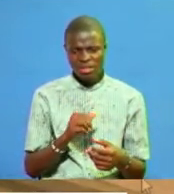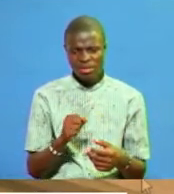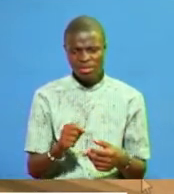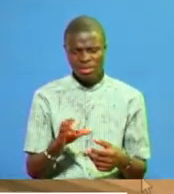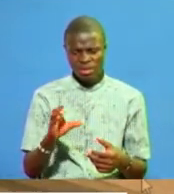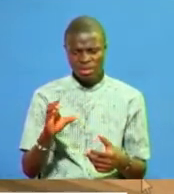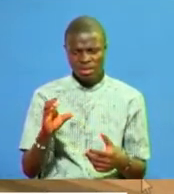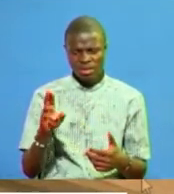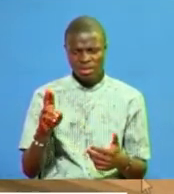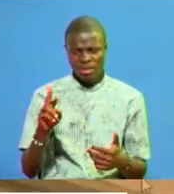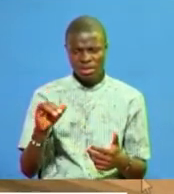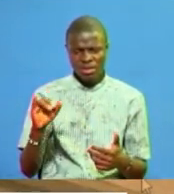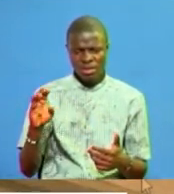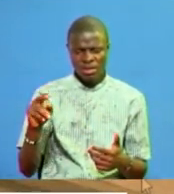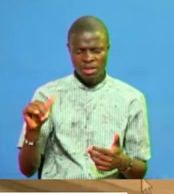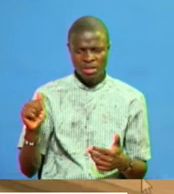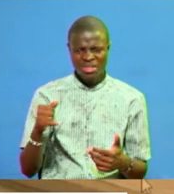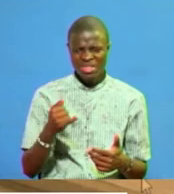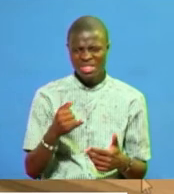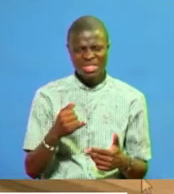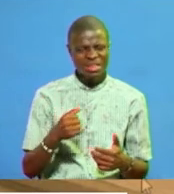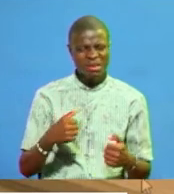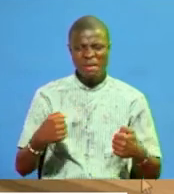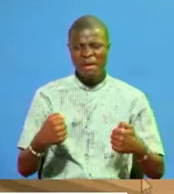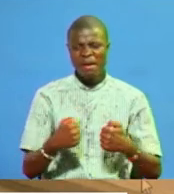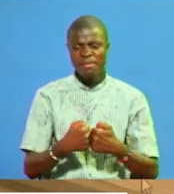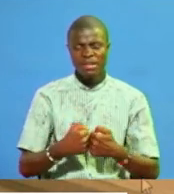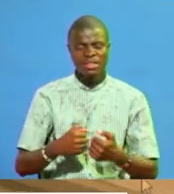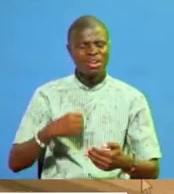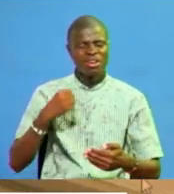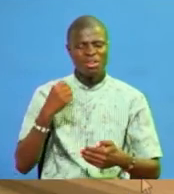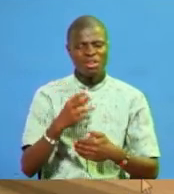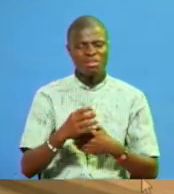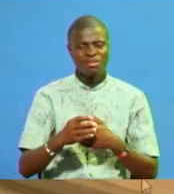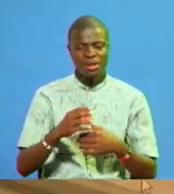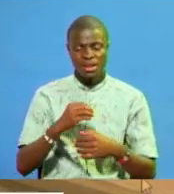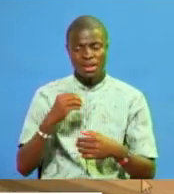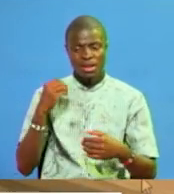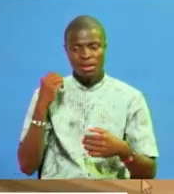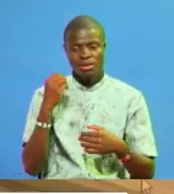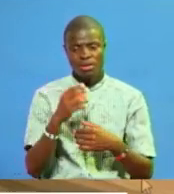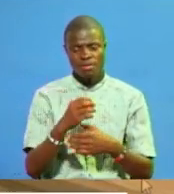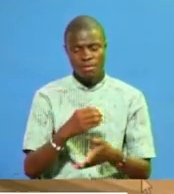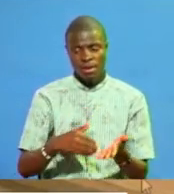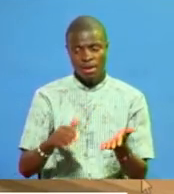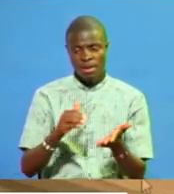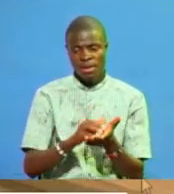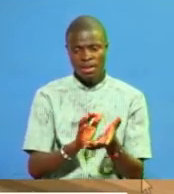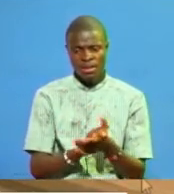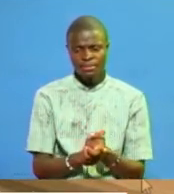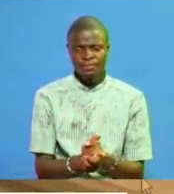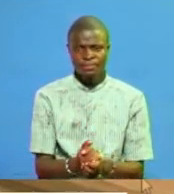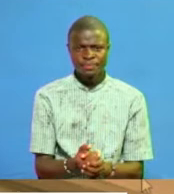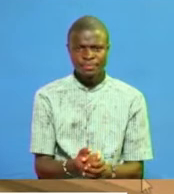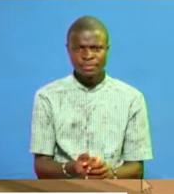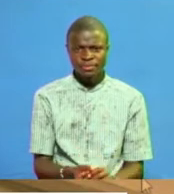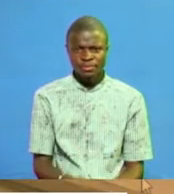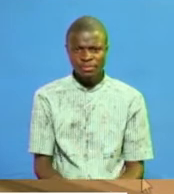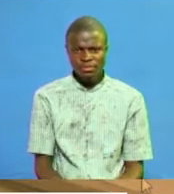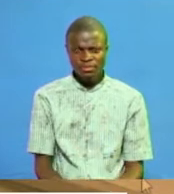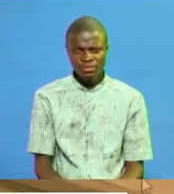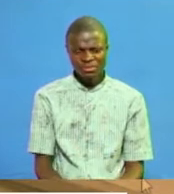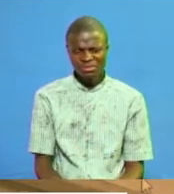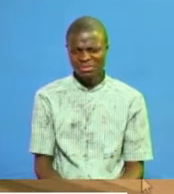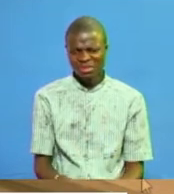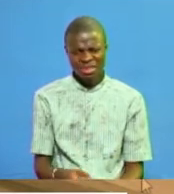happens over and over and over again, which ensures a longer term depreciation of the currency over time. So if you